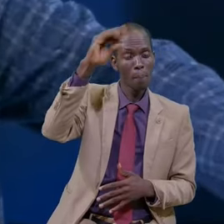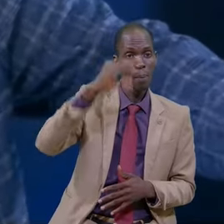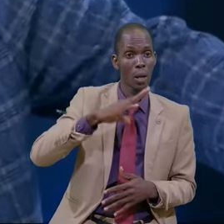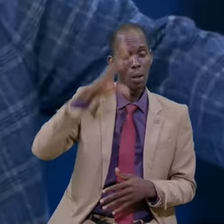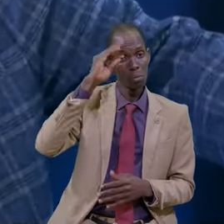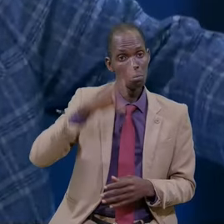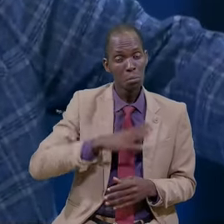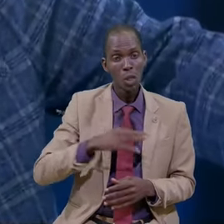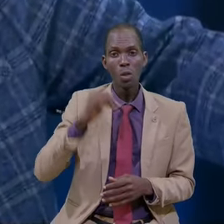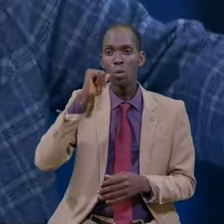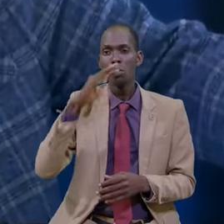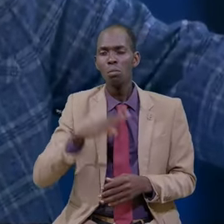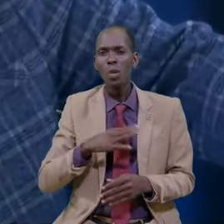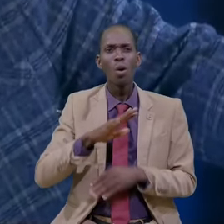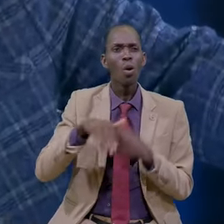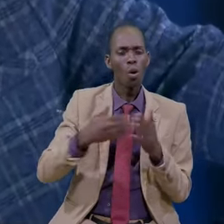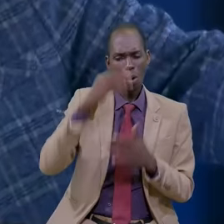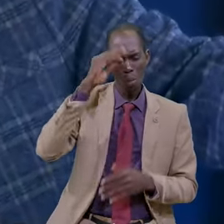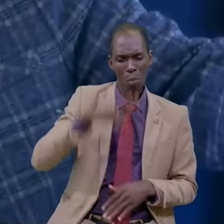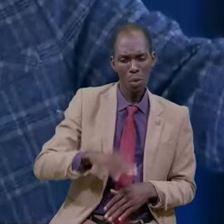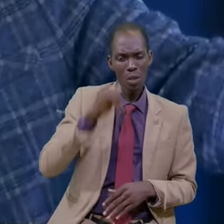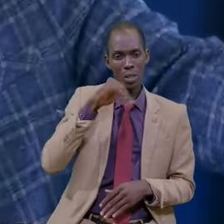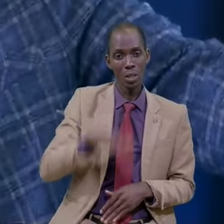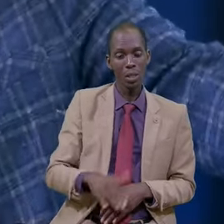girls here tonight to be